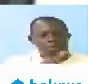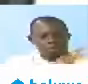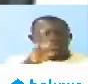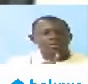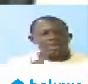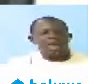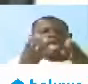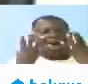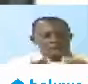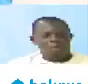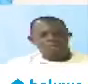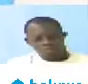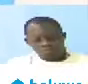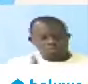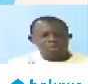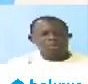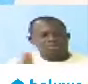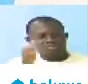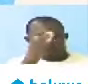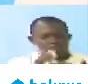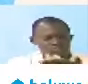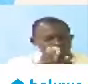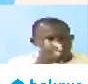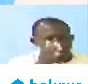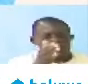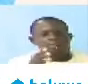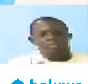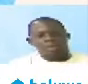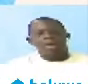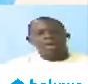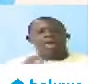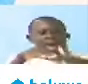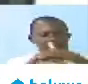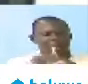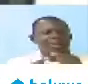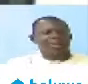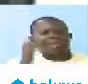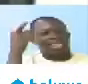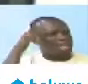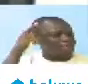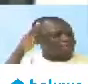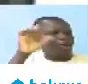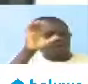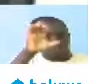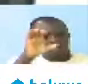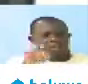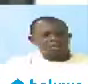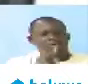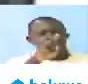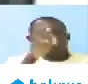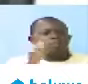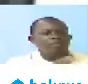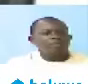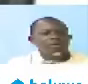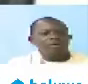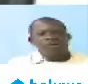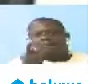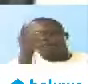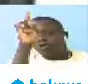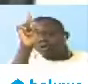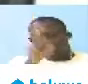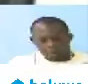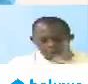Dundanuola. That's how we went through and went into Liberia. Where were you taken to first